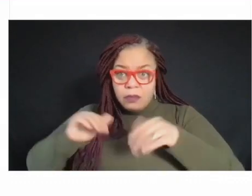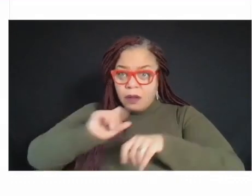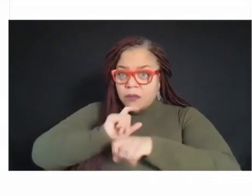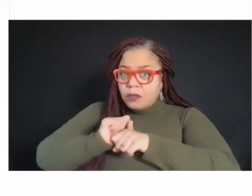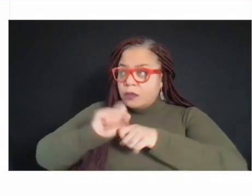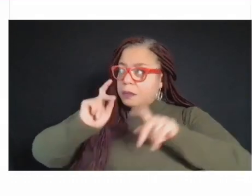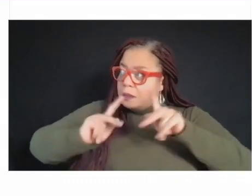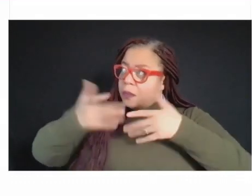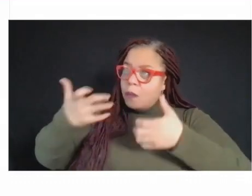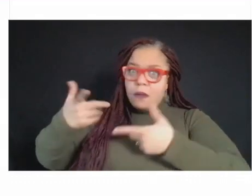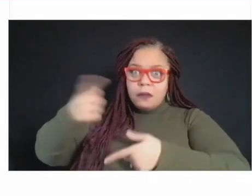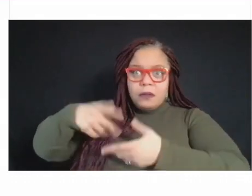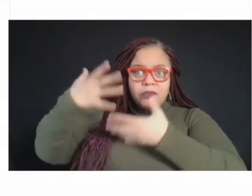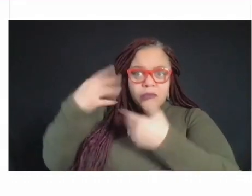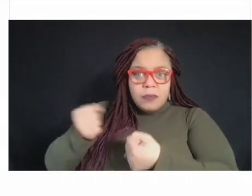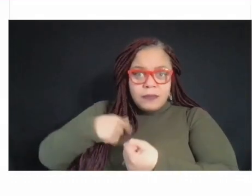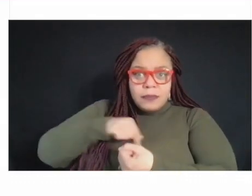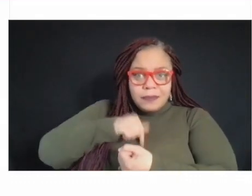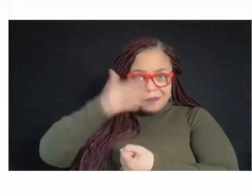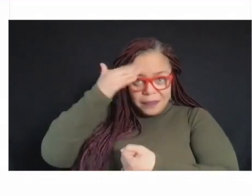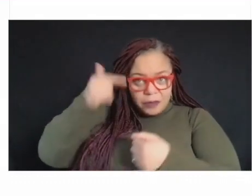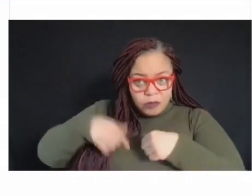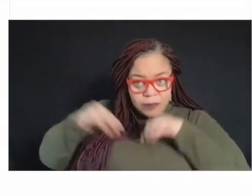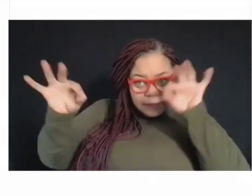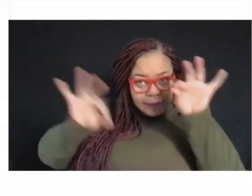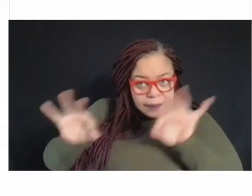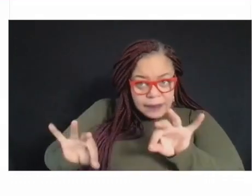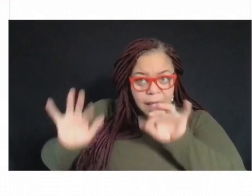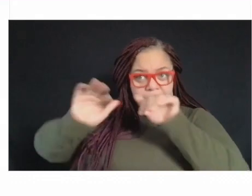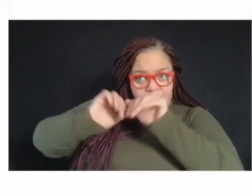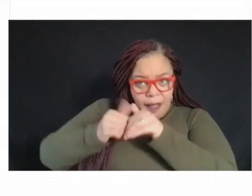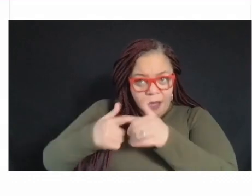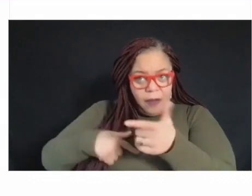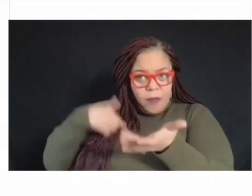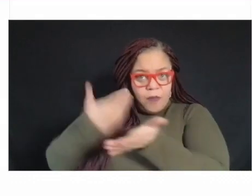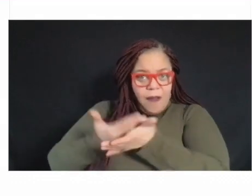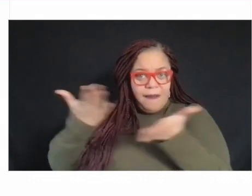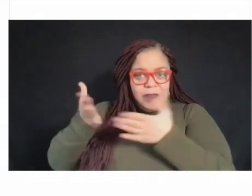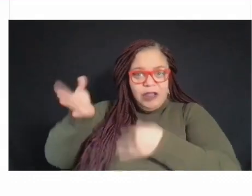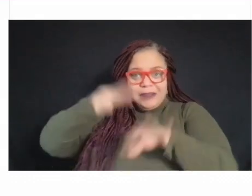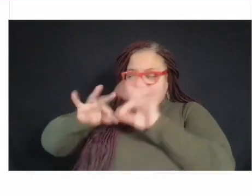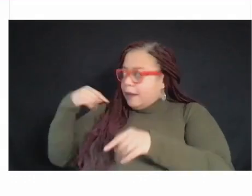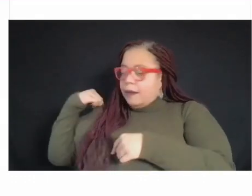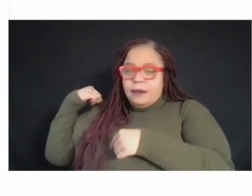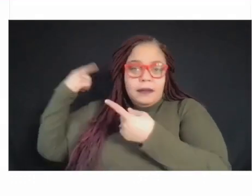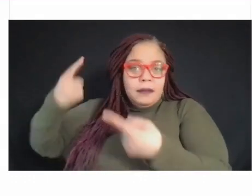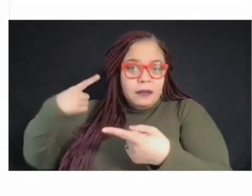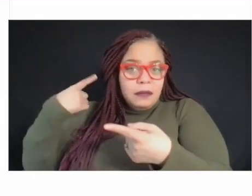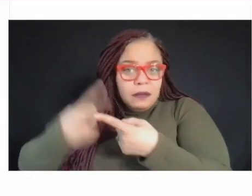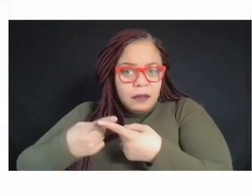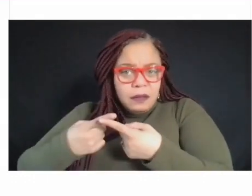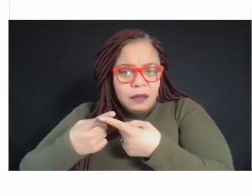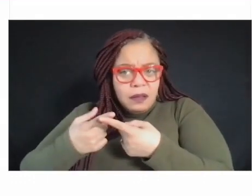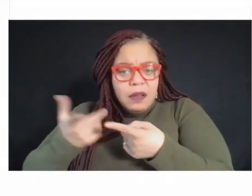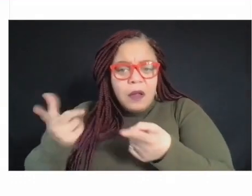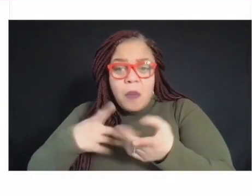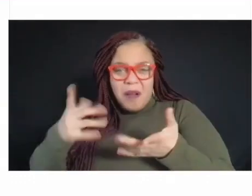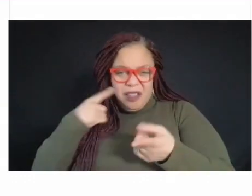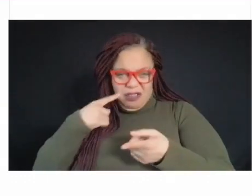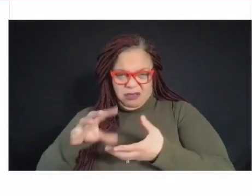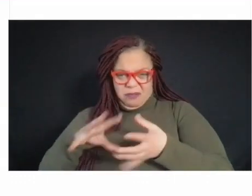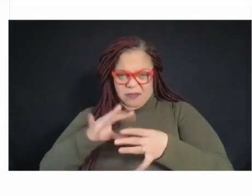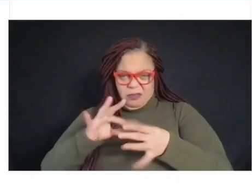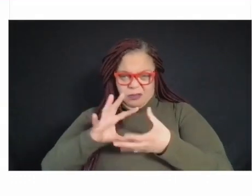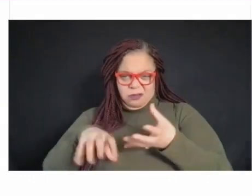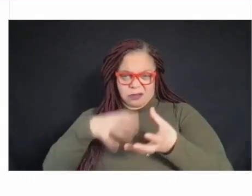how we got here? Instead, what they hear is a message of confusion. They don't know what to believe. Probably the very